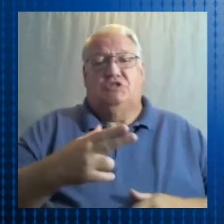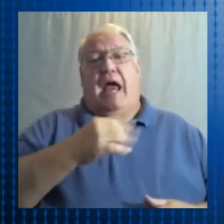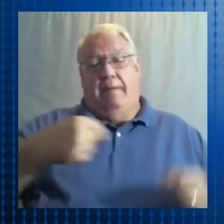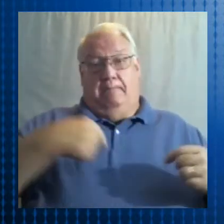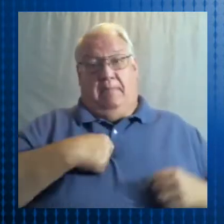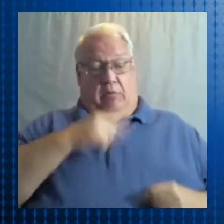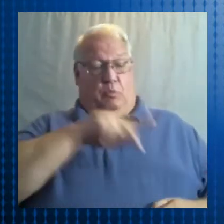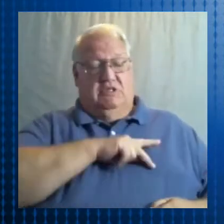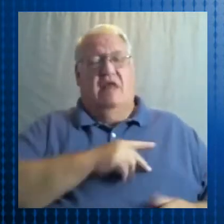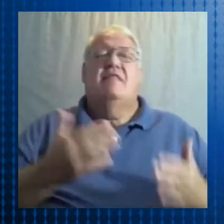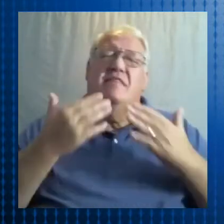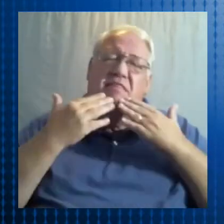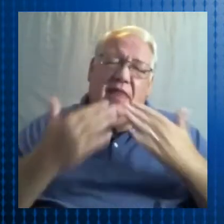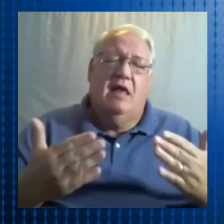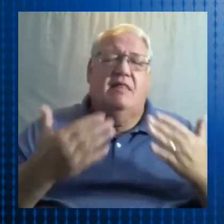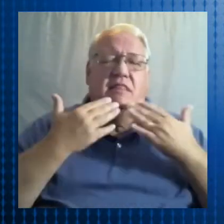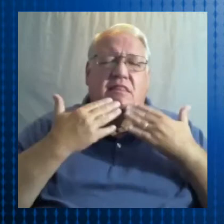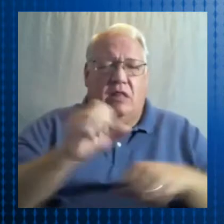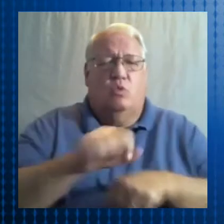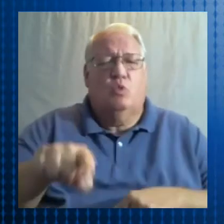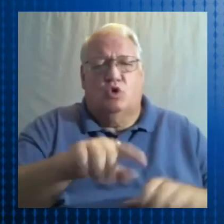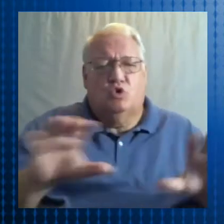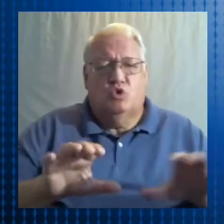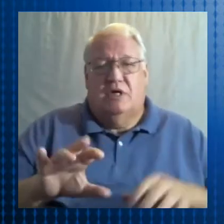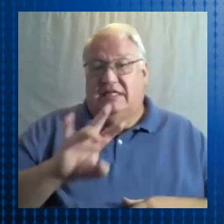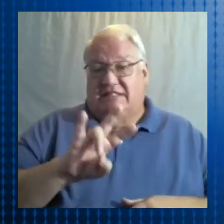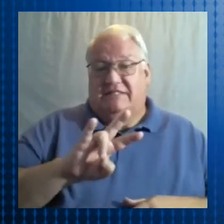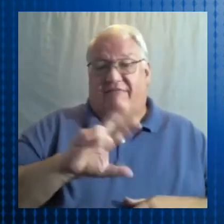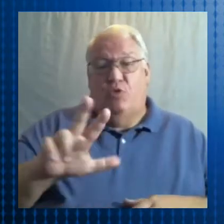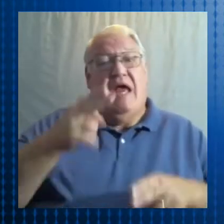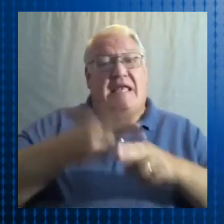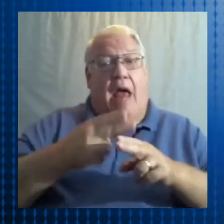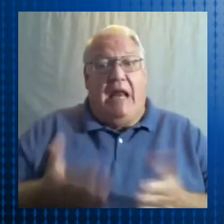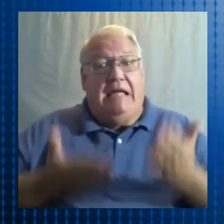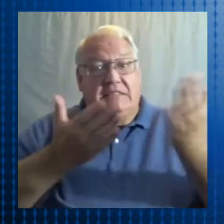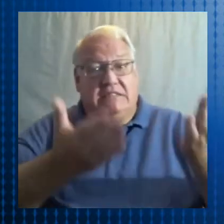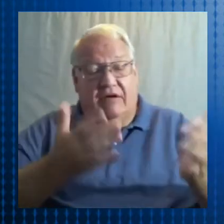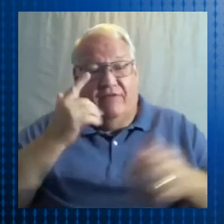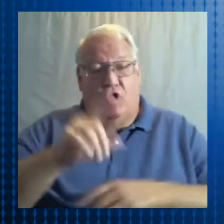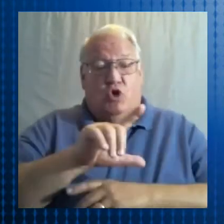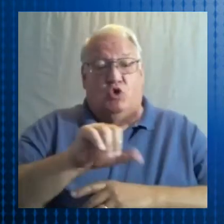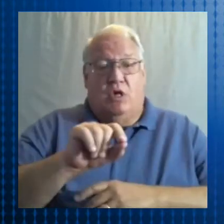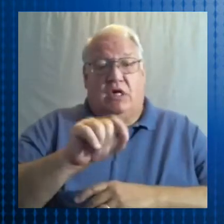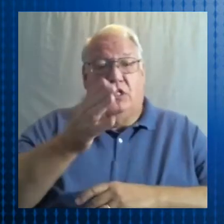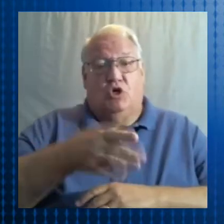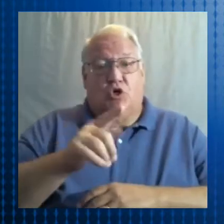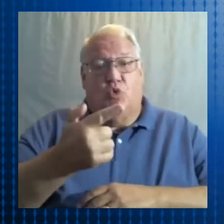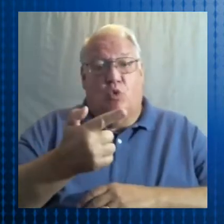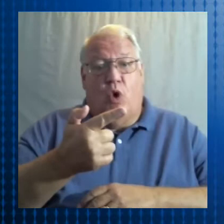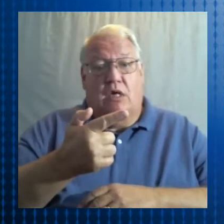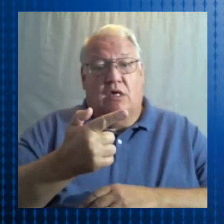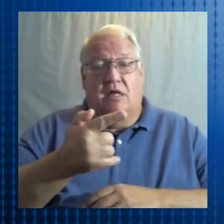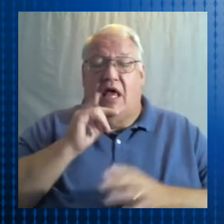you. Thank you for the work that you do. And to the 73 nominees for the 2021 Excellence in Education Awards, a record